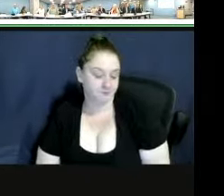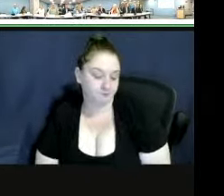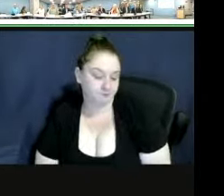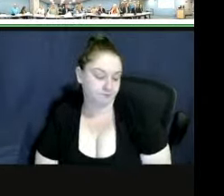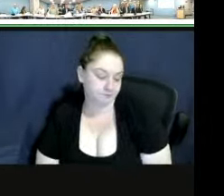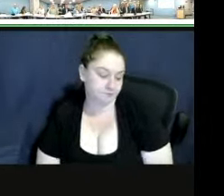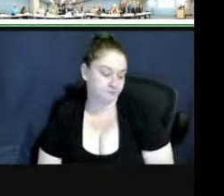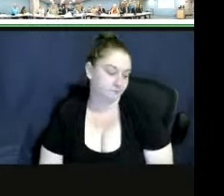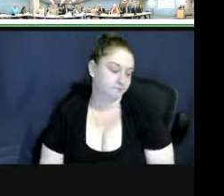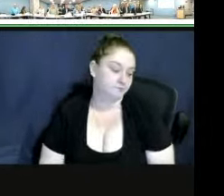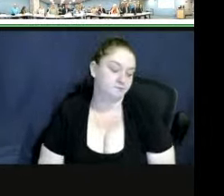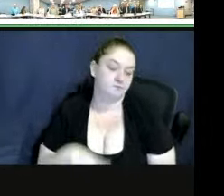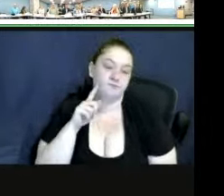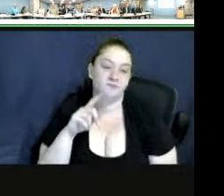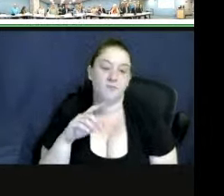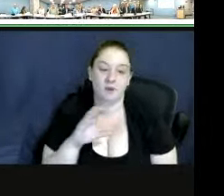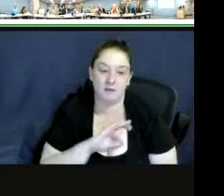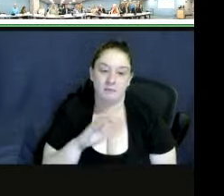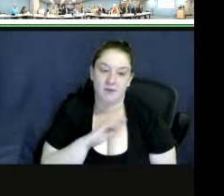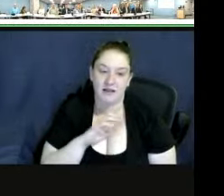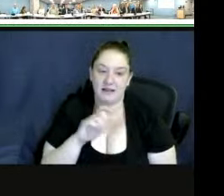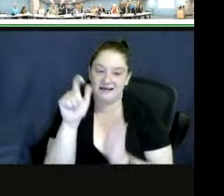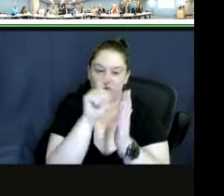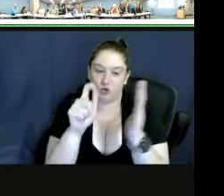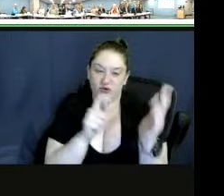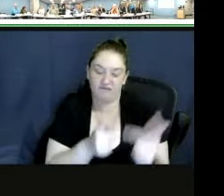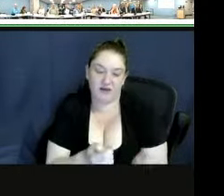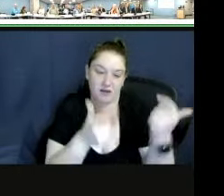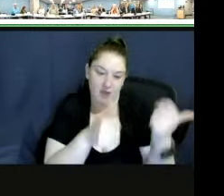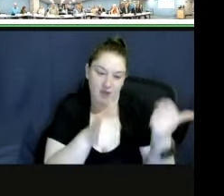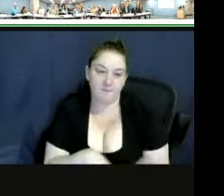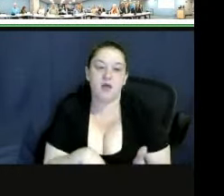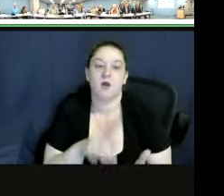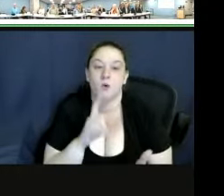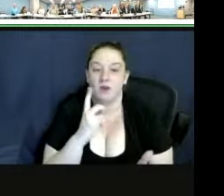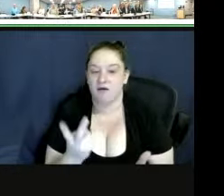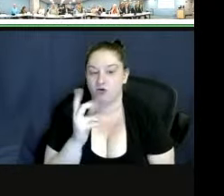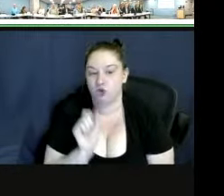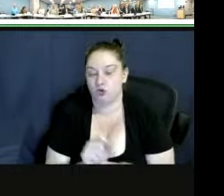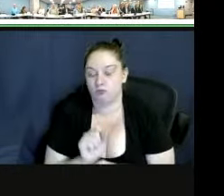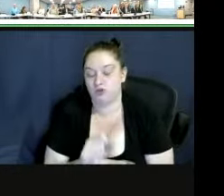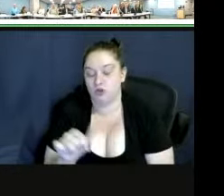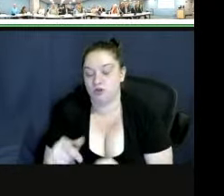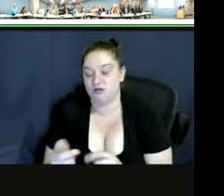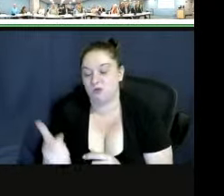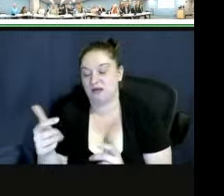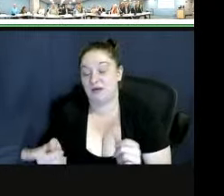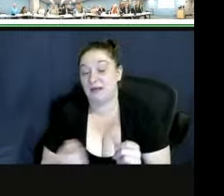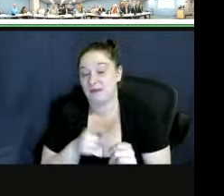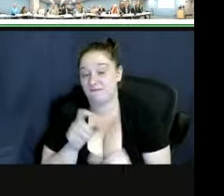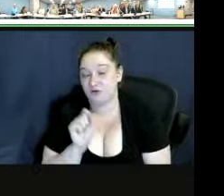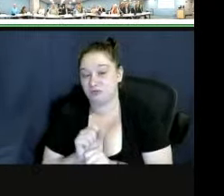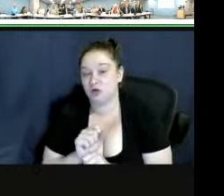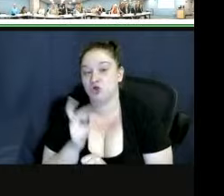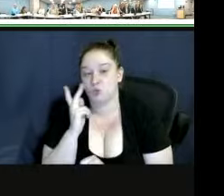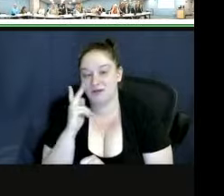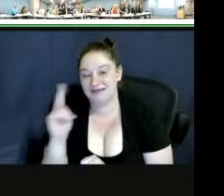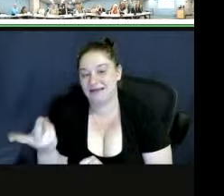In the police graffiti abatement, we currently have 2 positions. This is proposed to eliminate the first position. You'll see the second one later on.